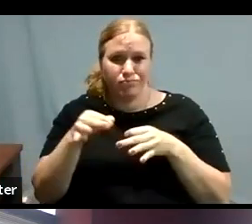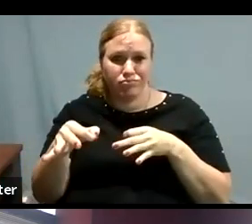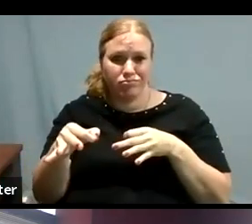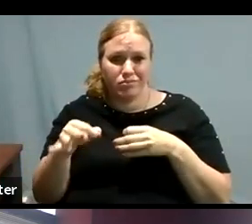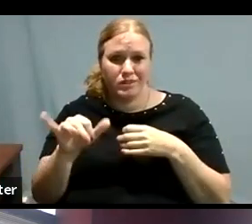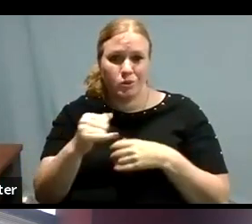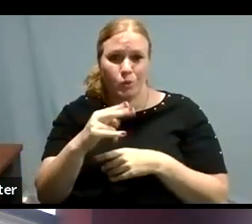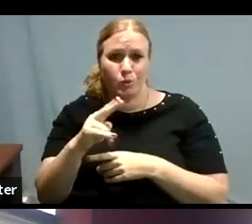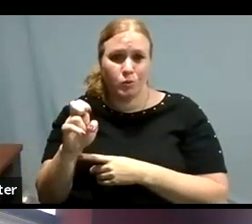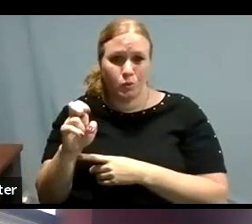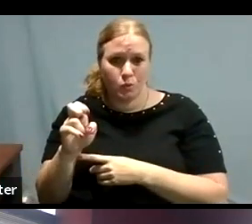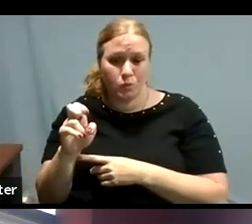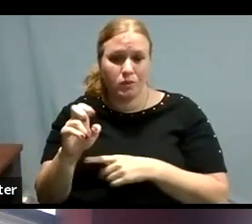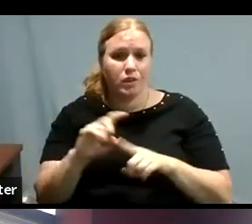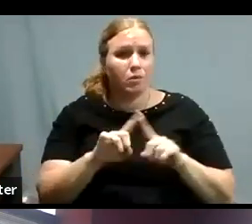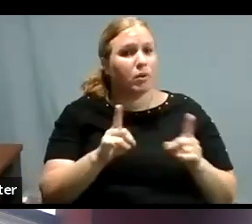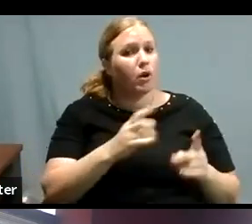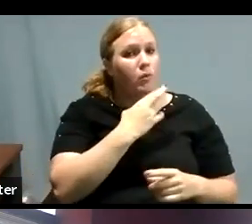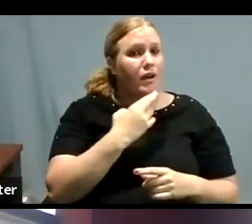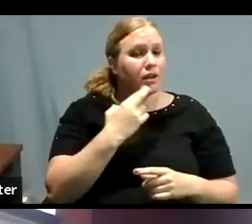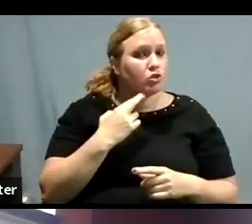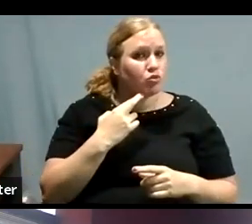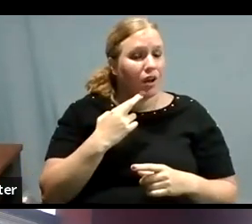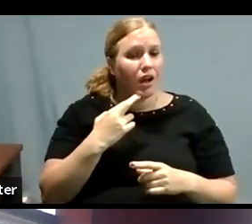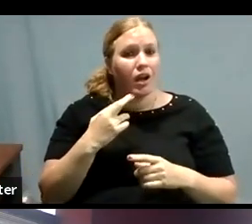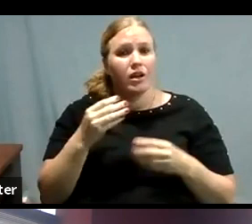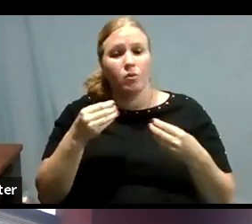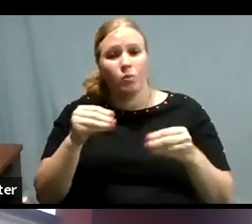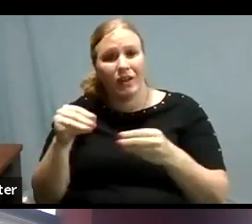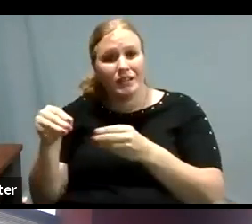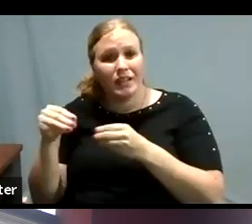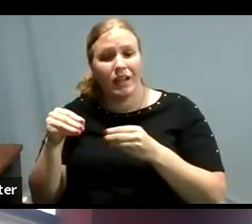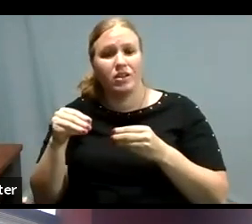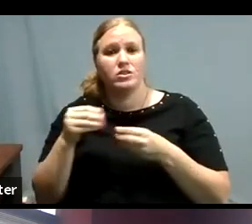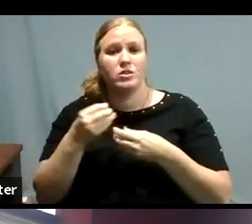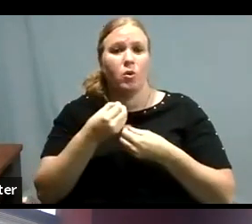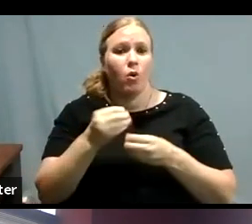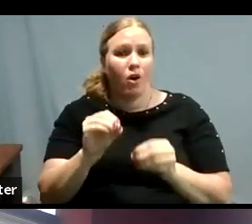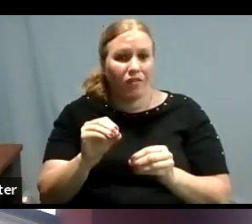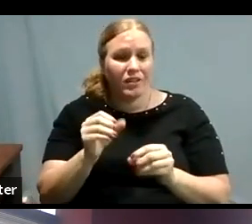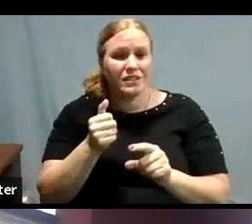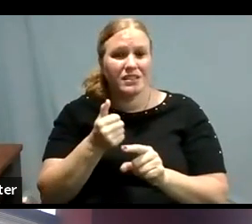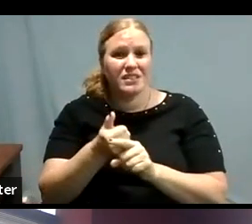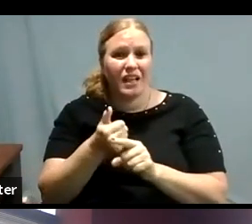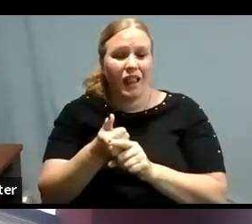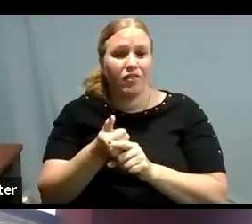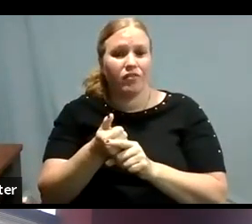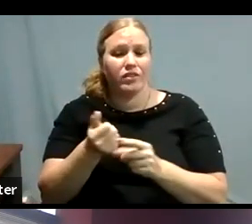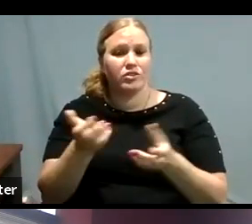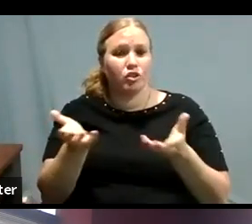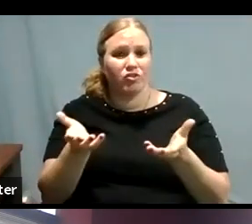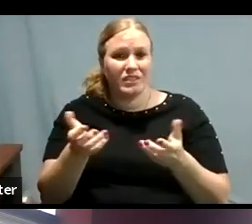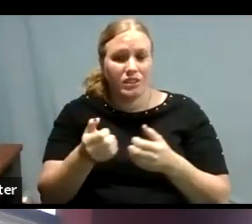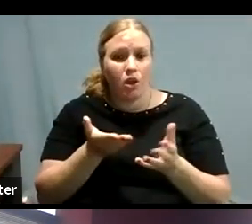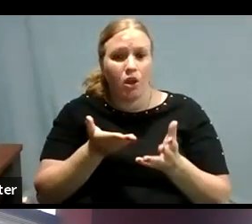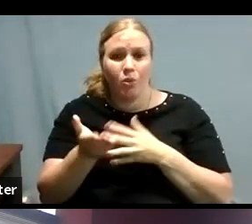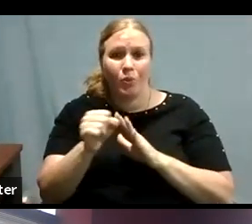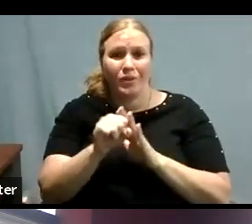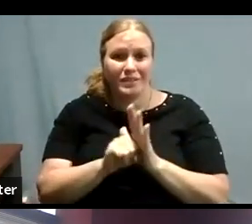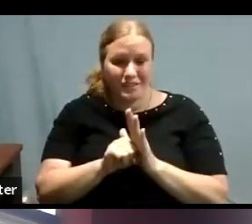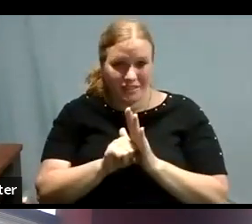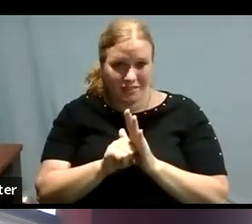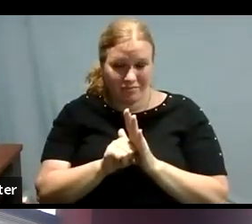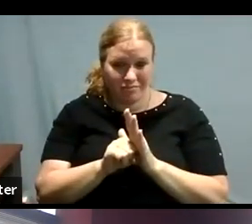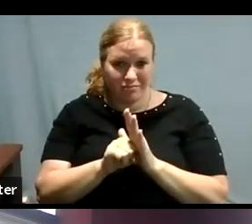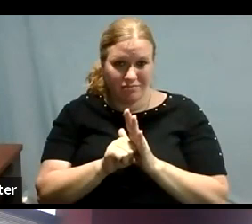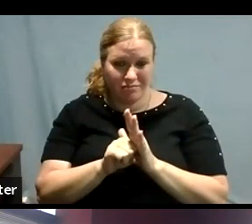those restaurants, retail establishments, and offices that self-certify through the state and implement